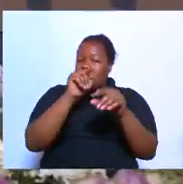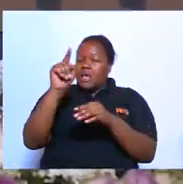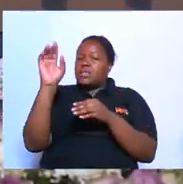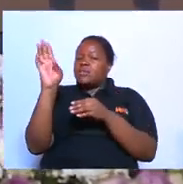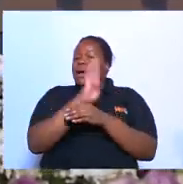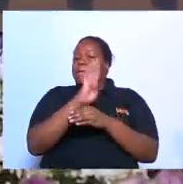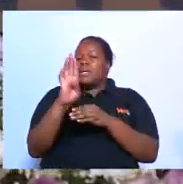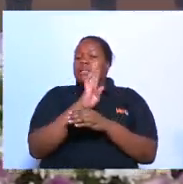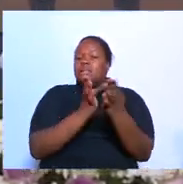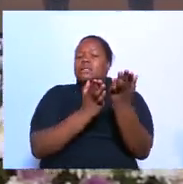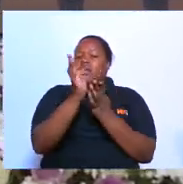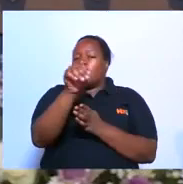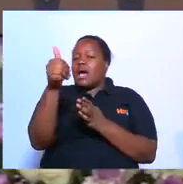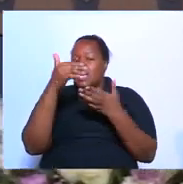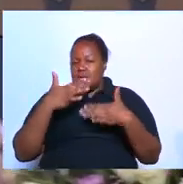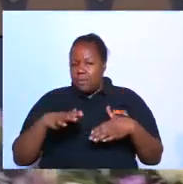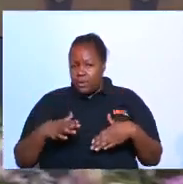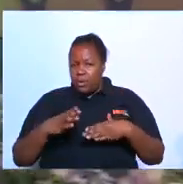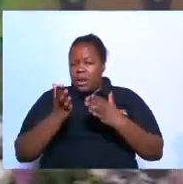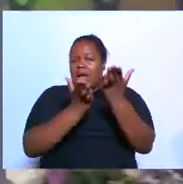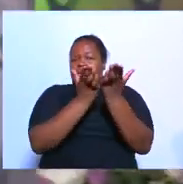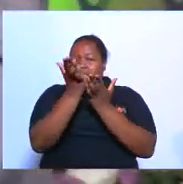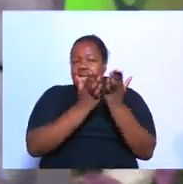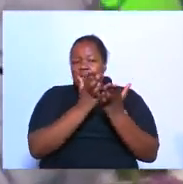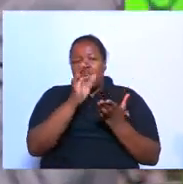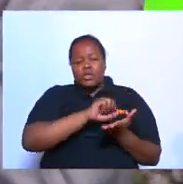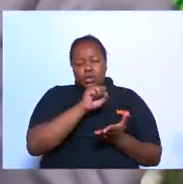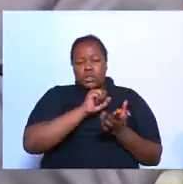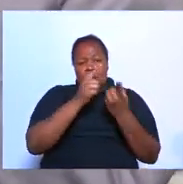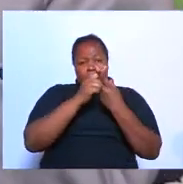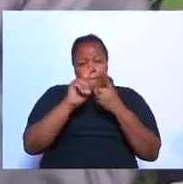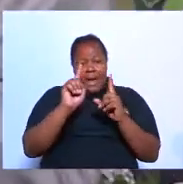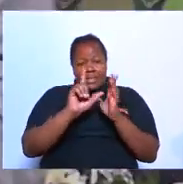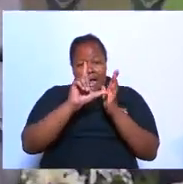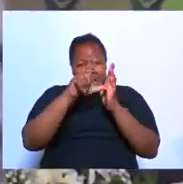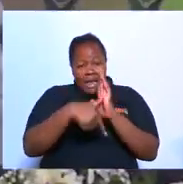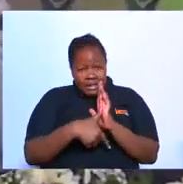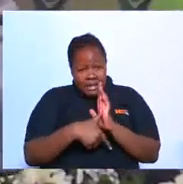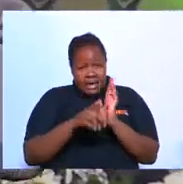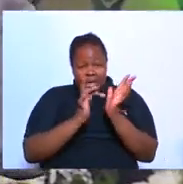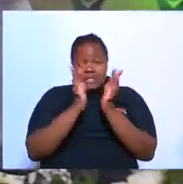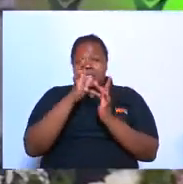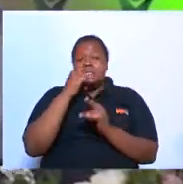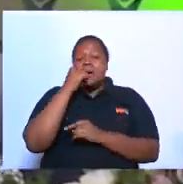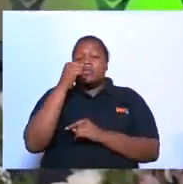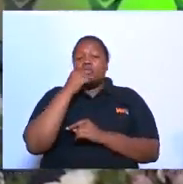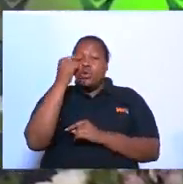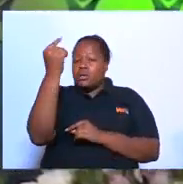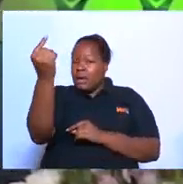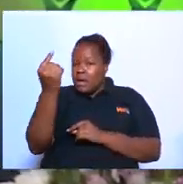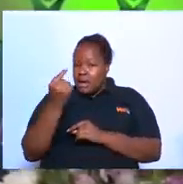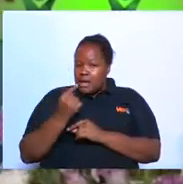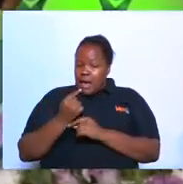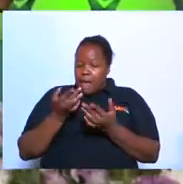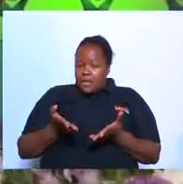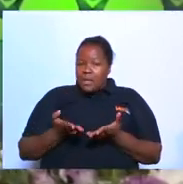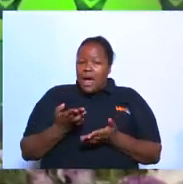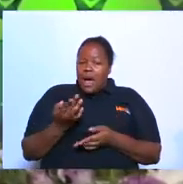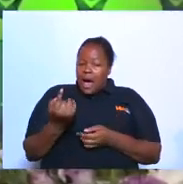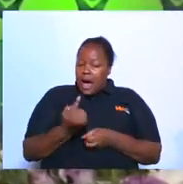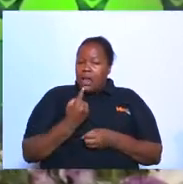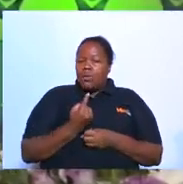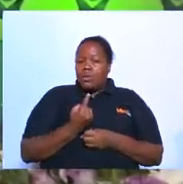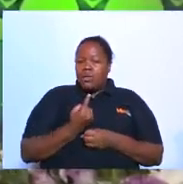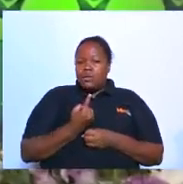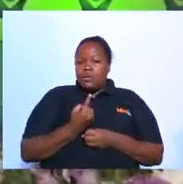busy serving other people seven souls and everything but later Jesus told them come here alone